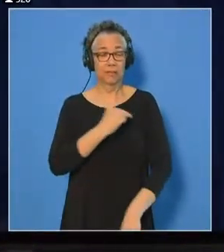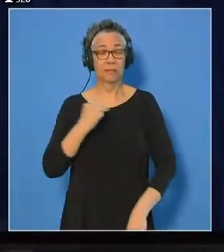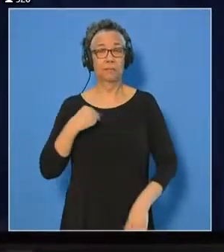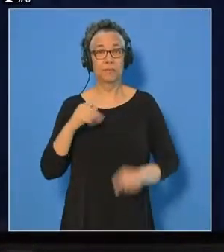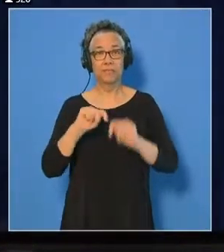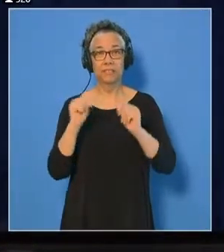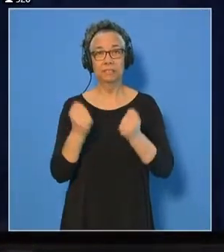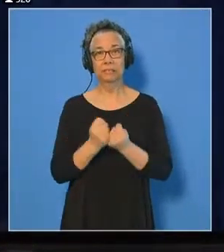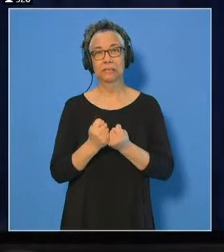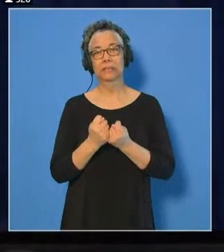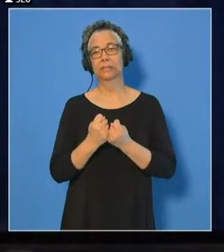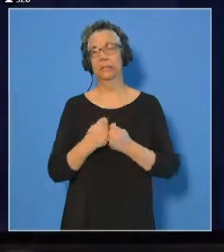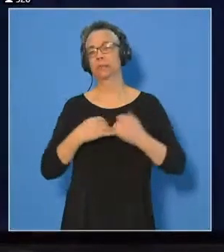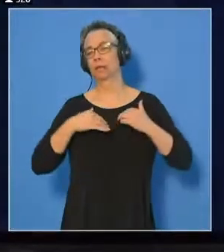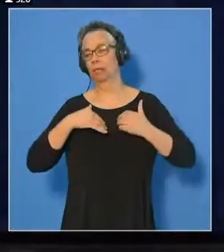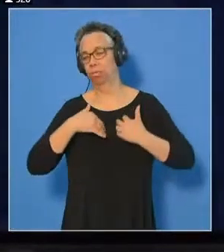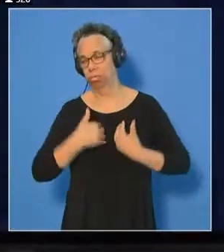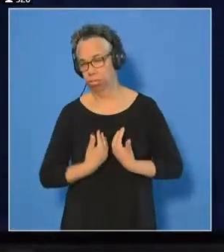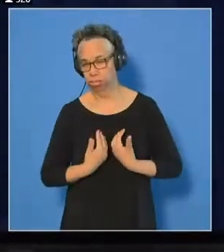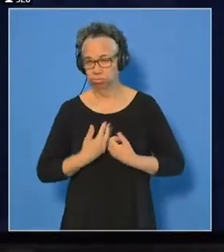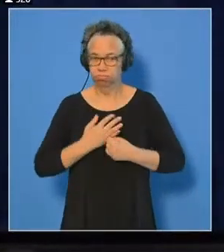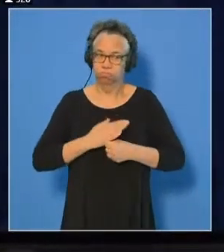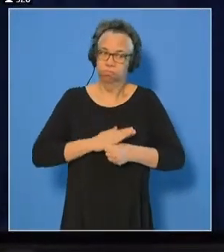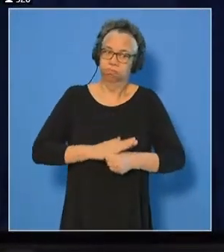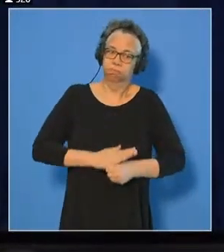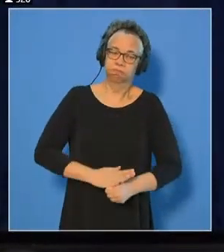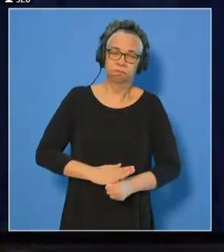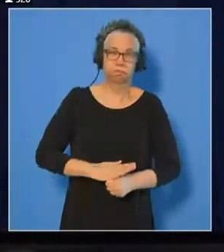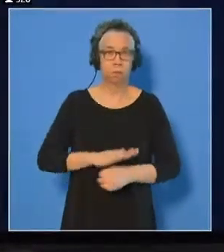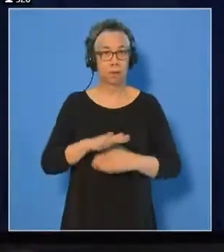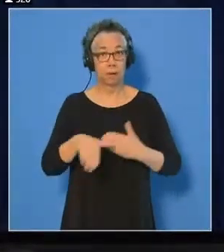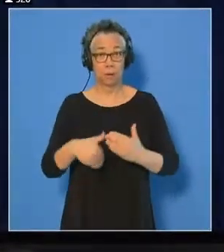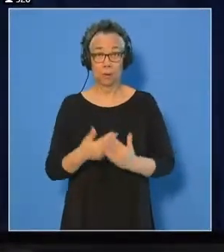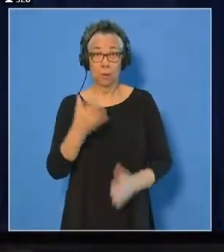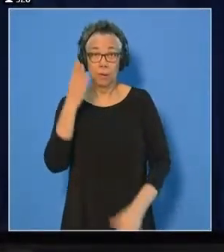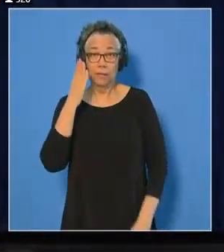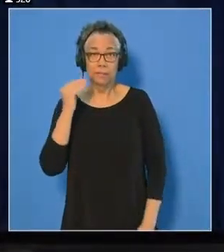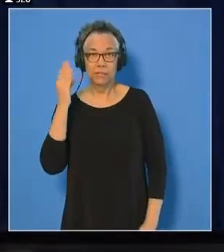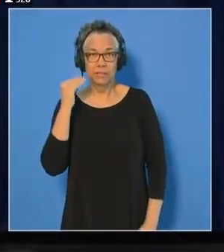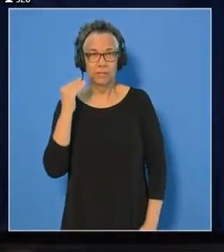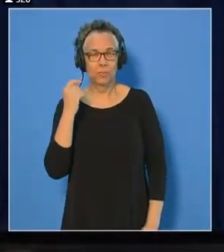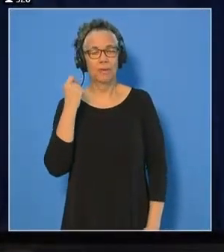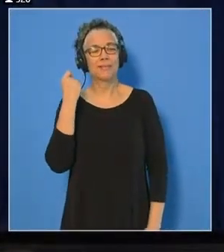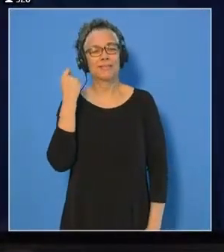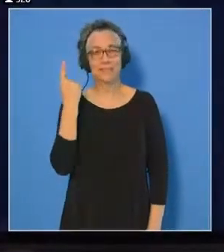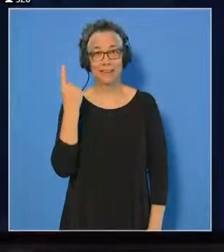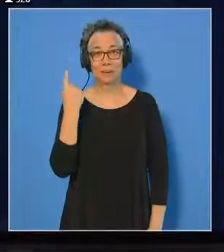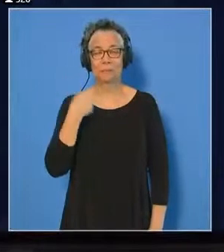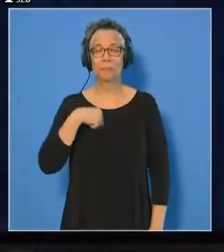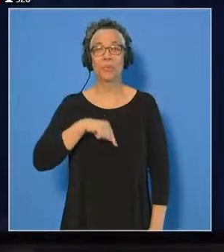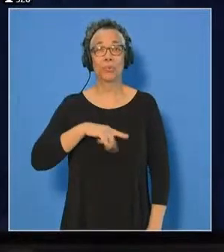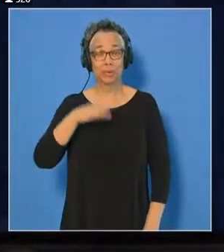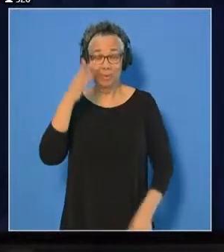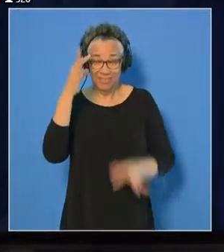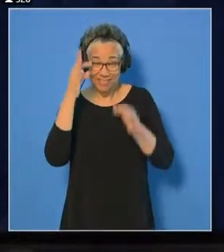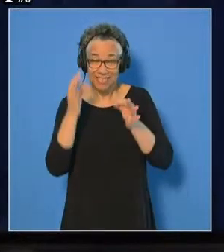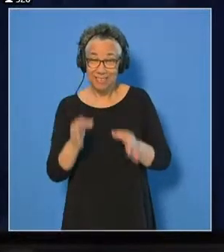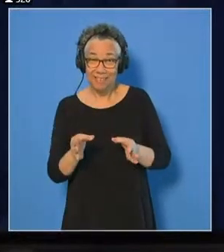and despite the fatigue and stress that we are all under, we recognize that when we make a